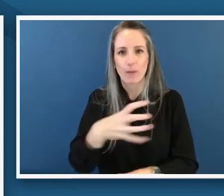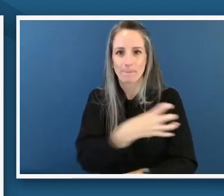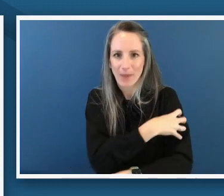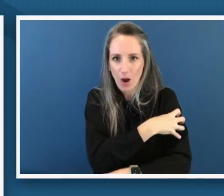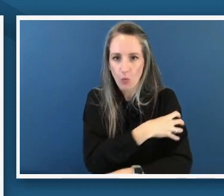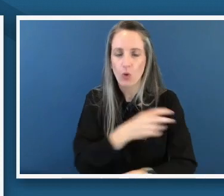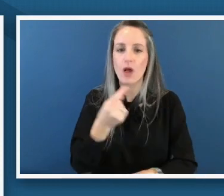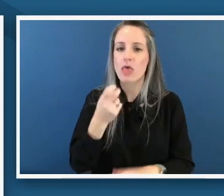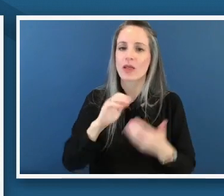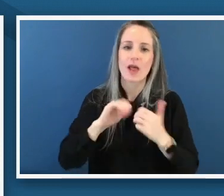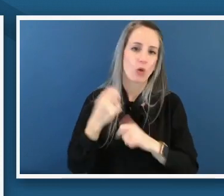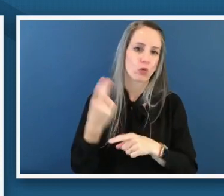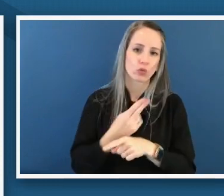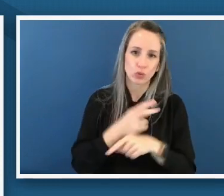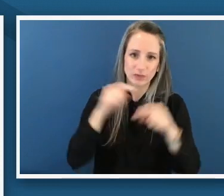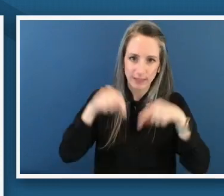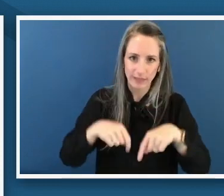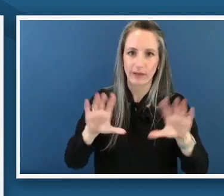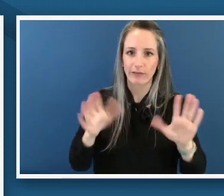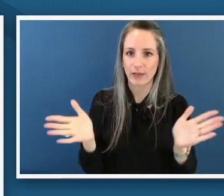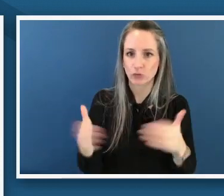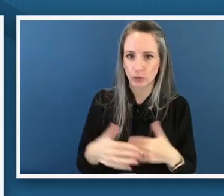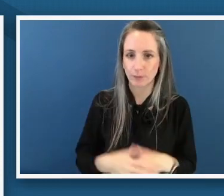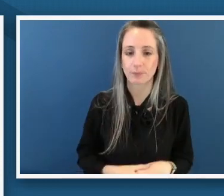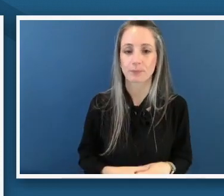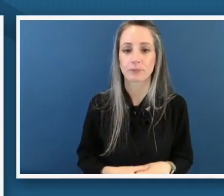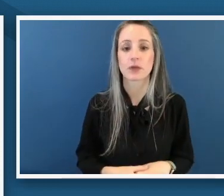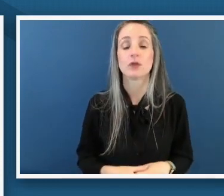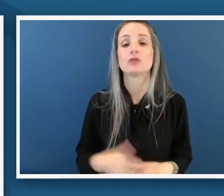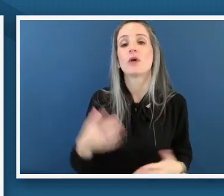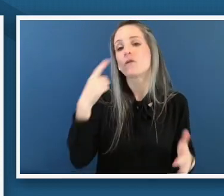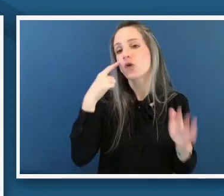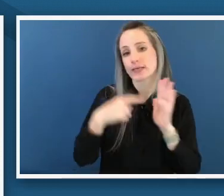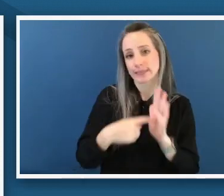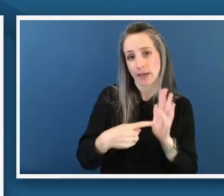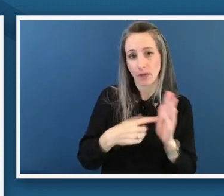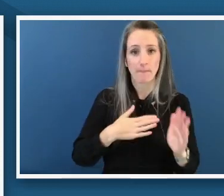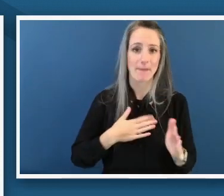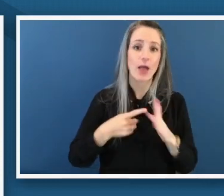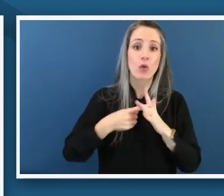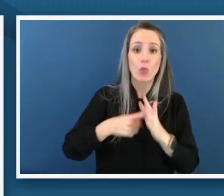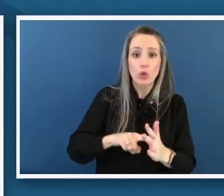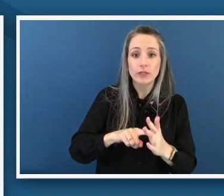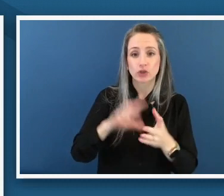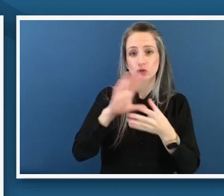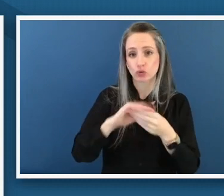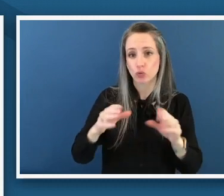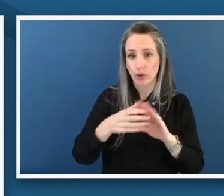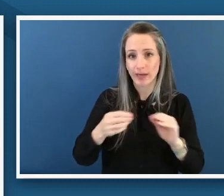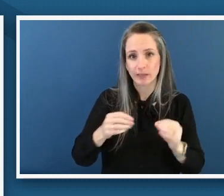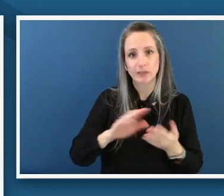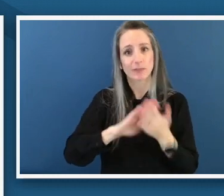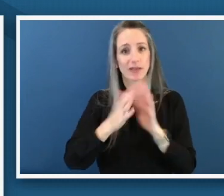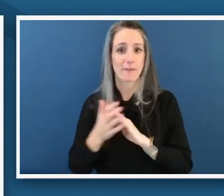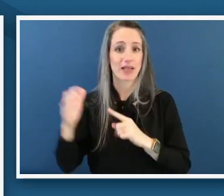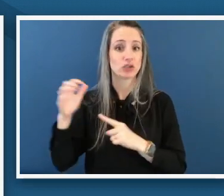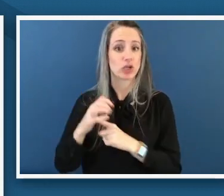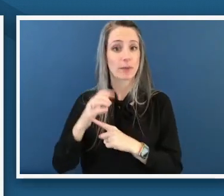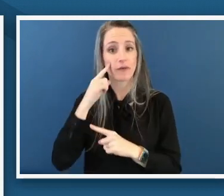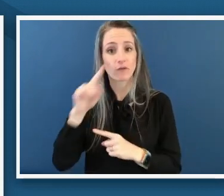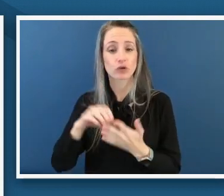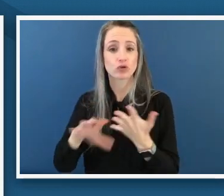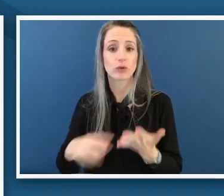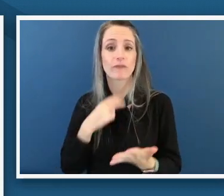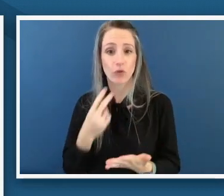out there. There are 2 parts to my origin story as a champion for student voice. 1st grade, my